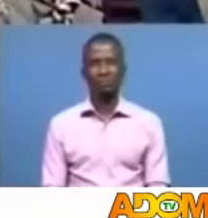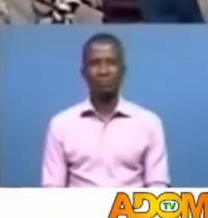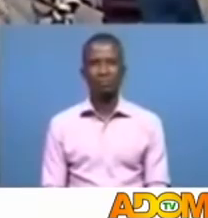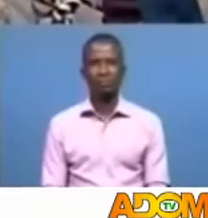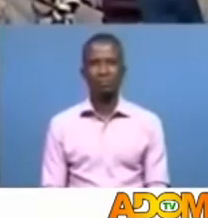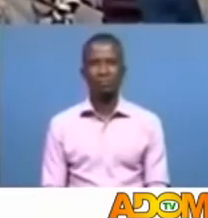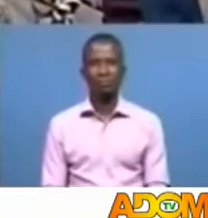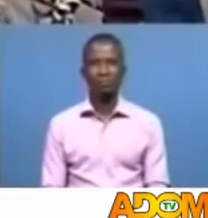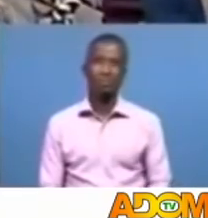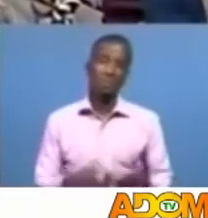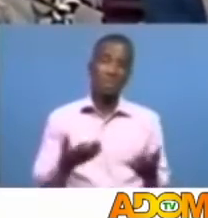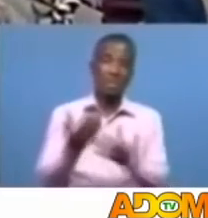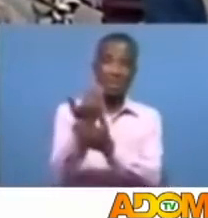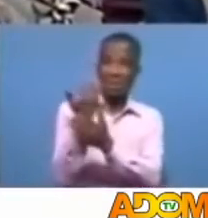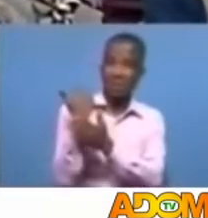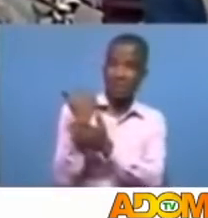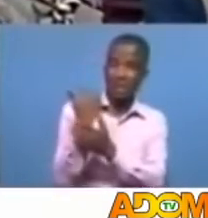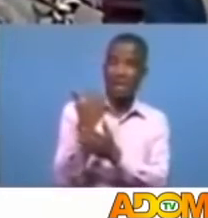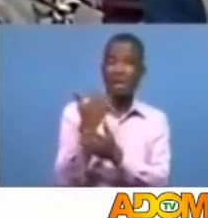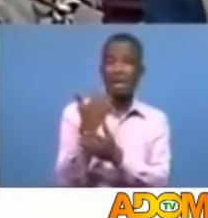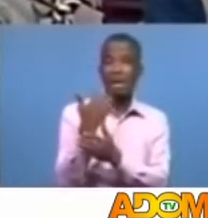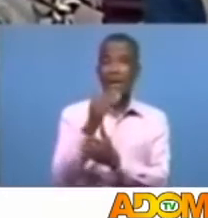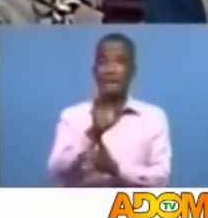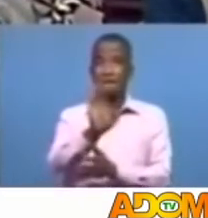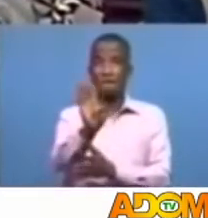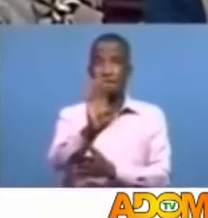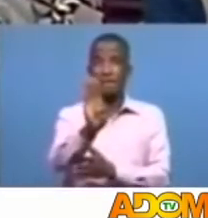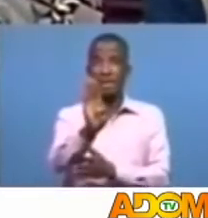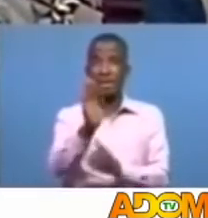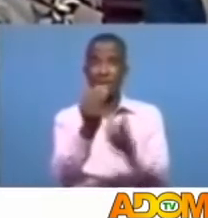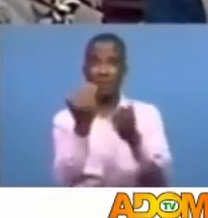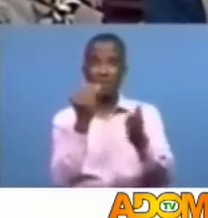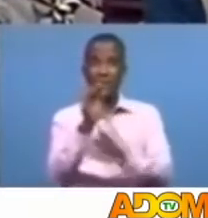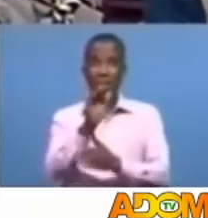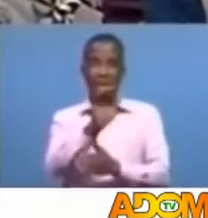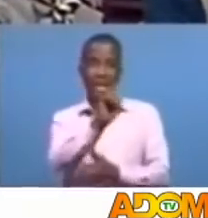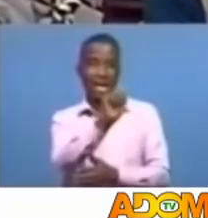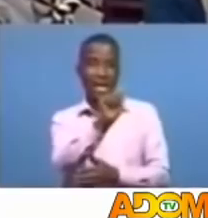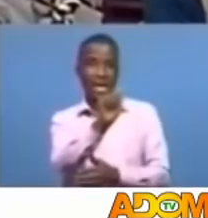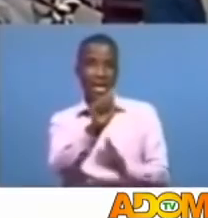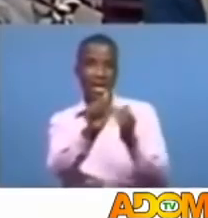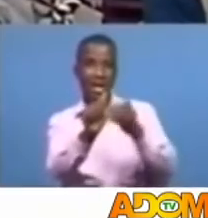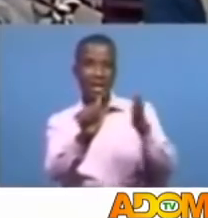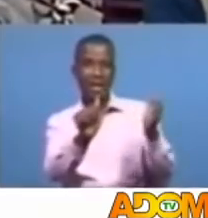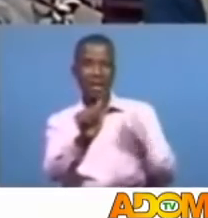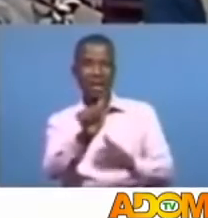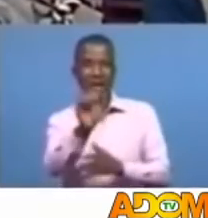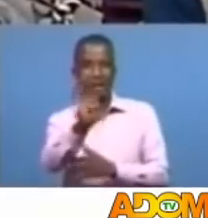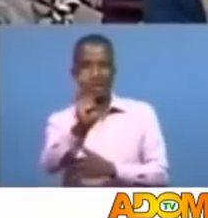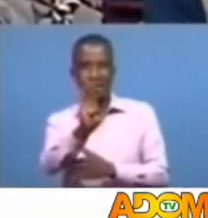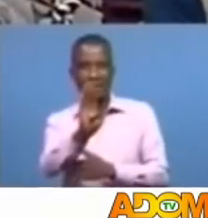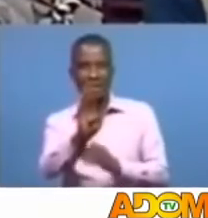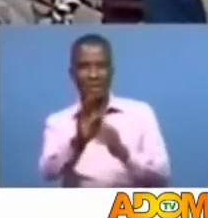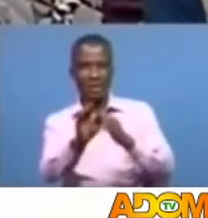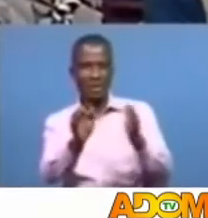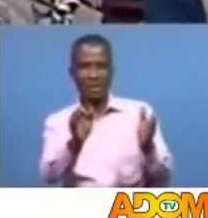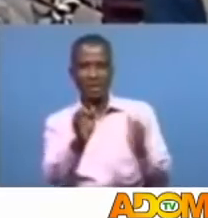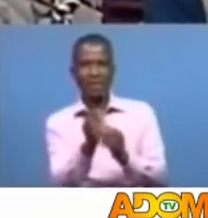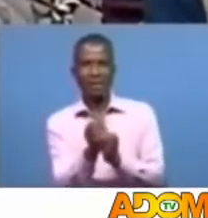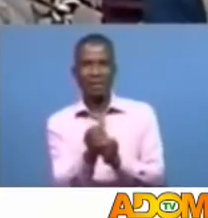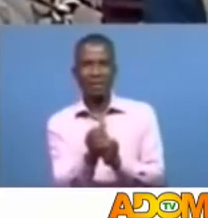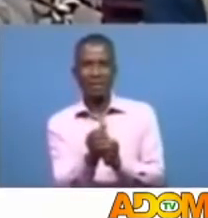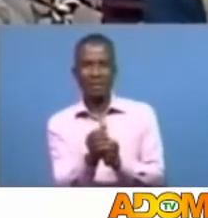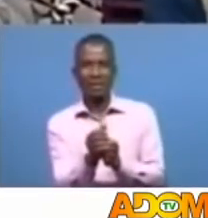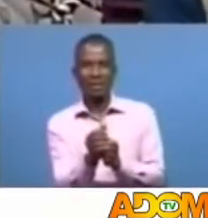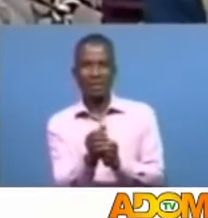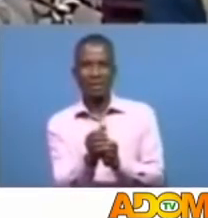we indicate in ground C, in ground D, so we've dealt with A, B, and C. We indicate in ground